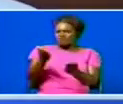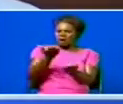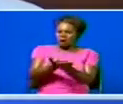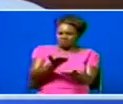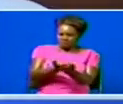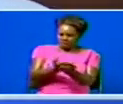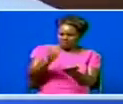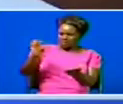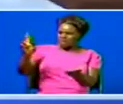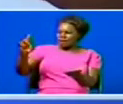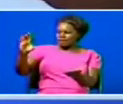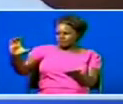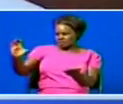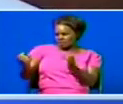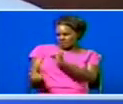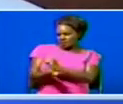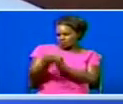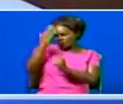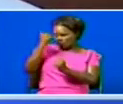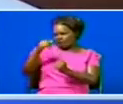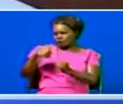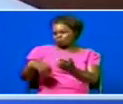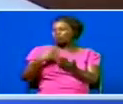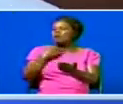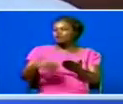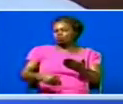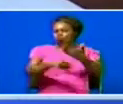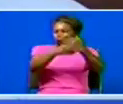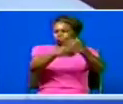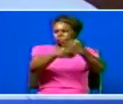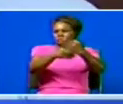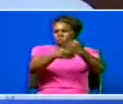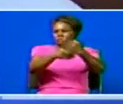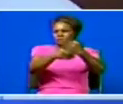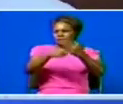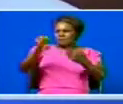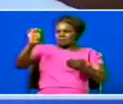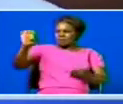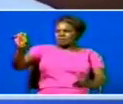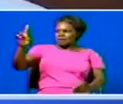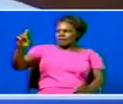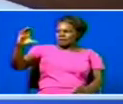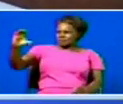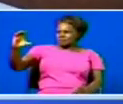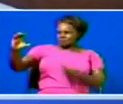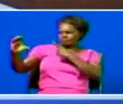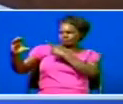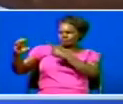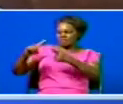ERC, stating why they need the tariff increment. ERC then will have